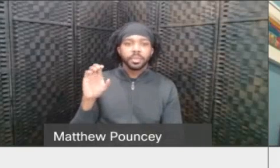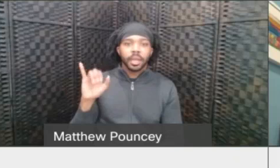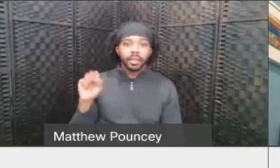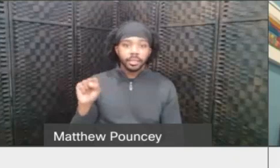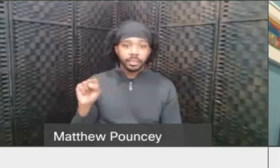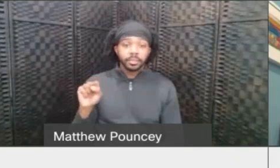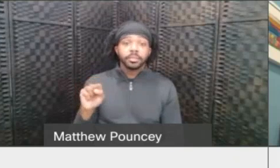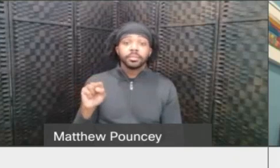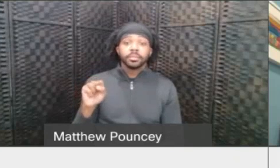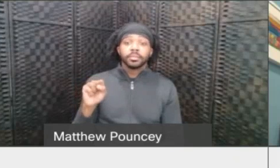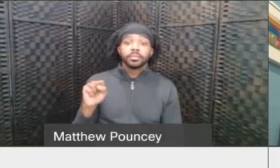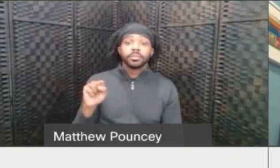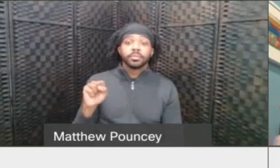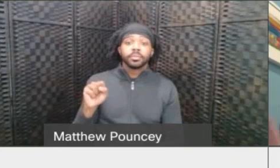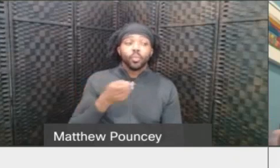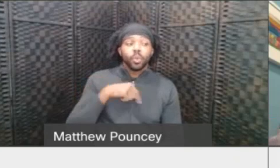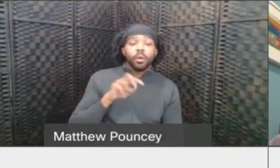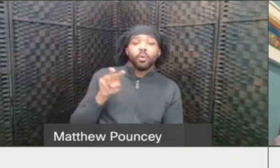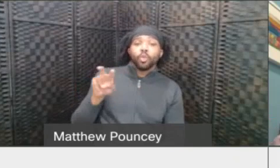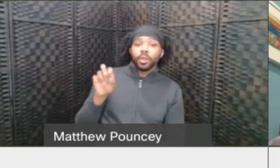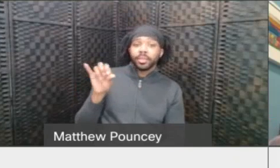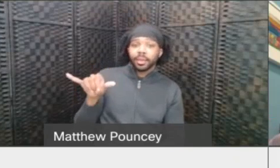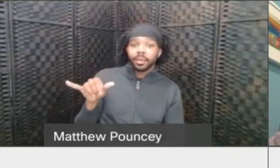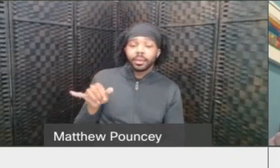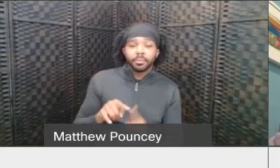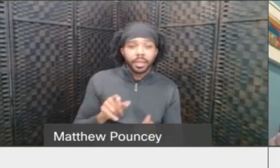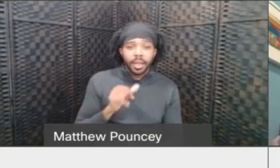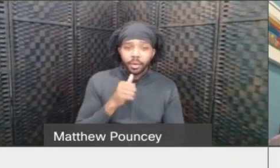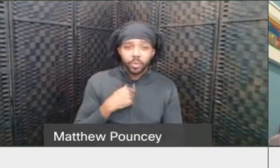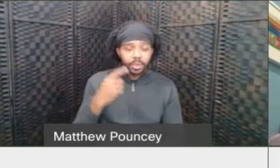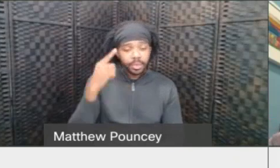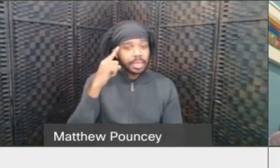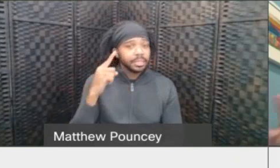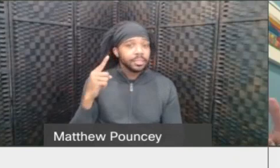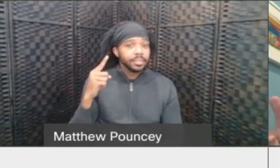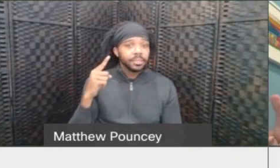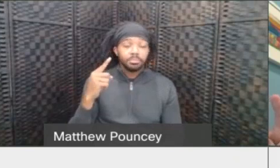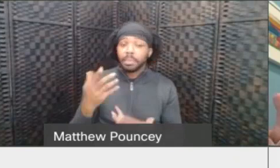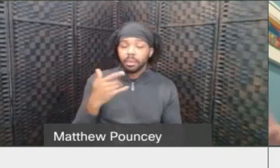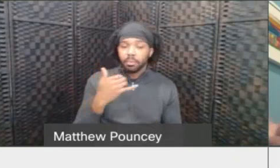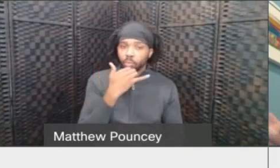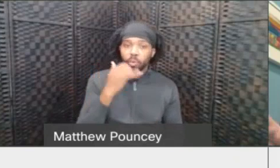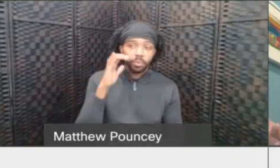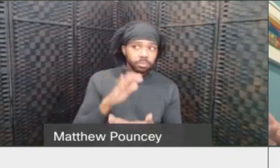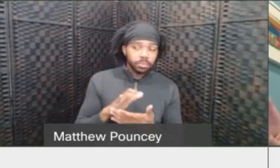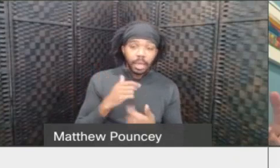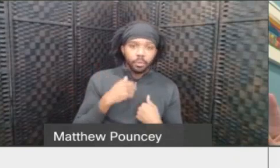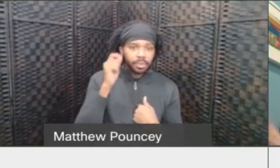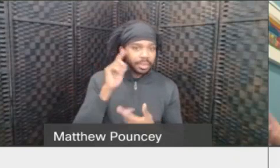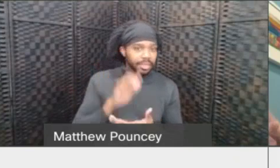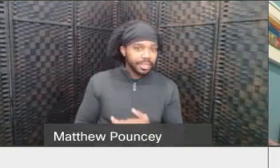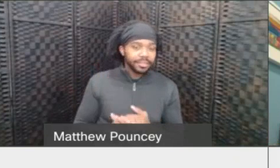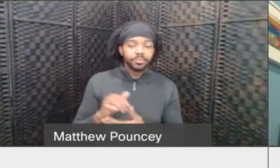We look at that. I don't think that is I don't believe, you can correct me when, so I don't think that's in